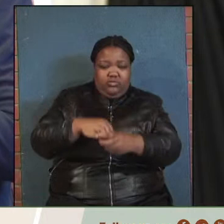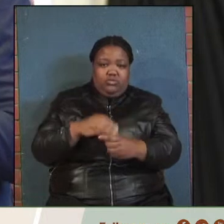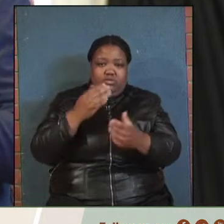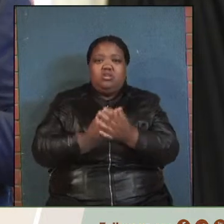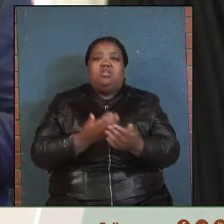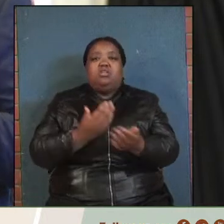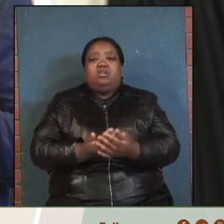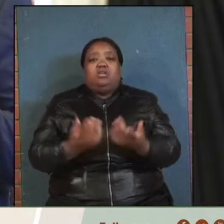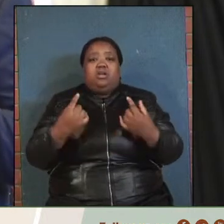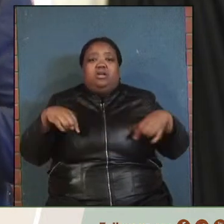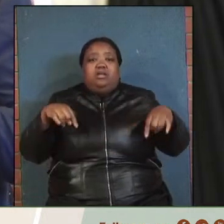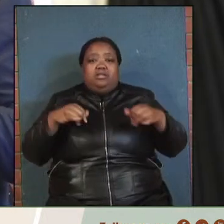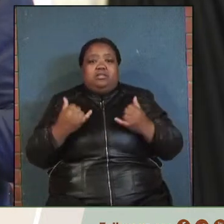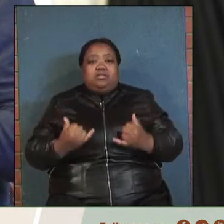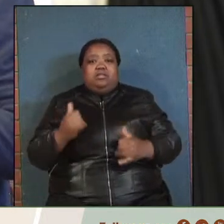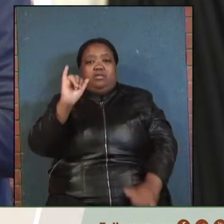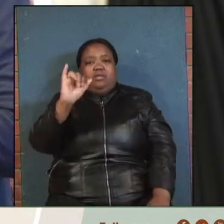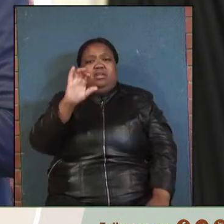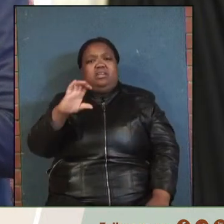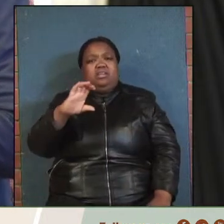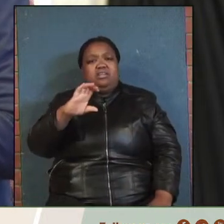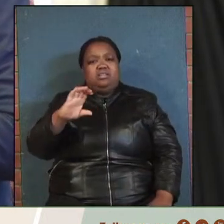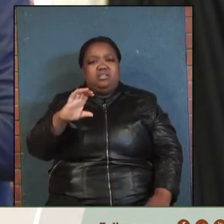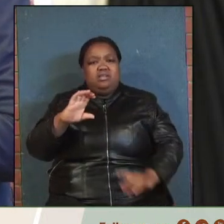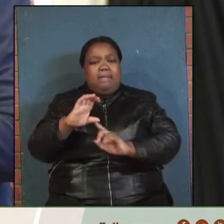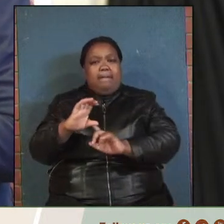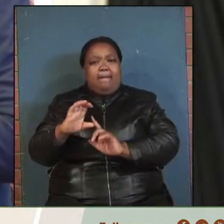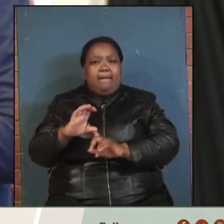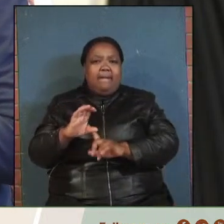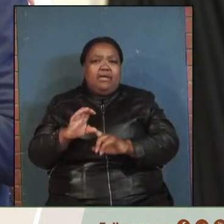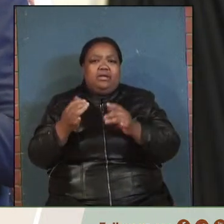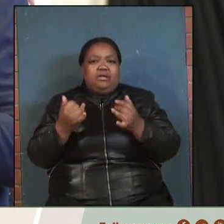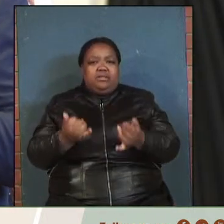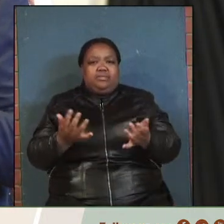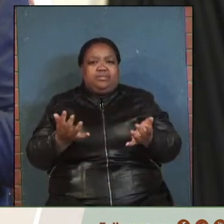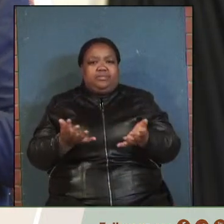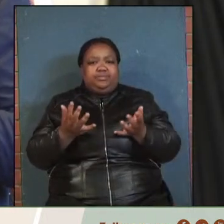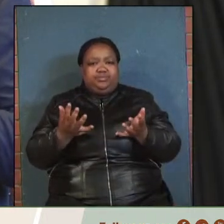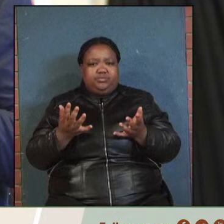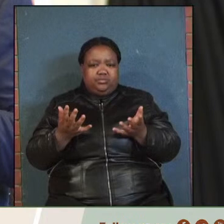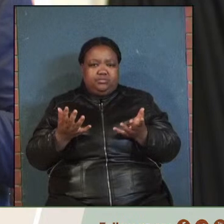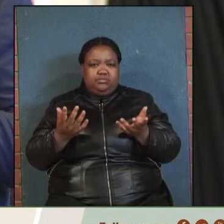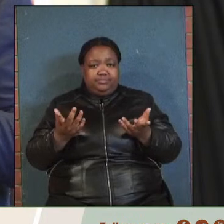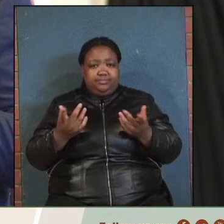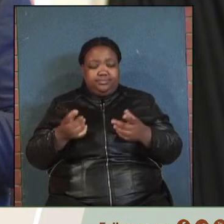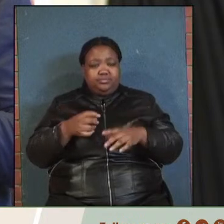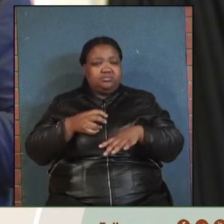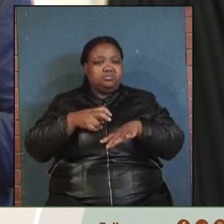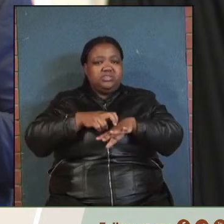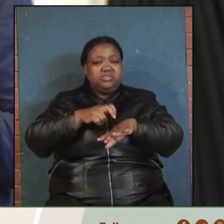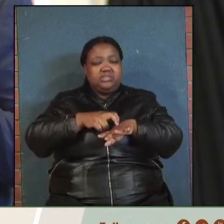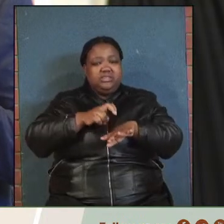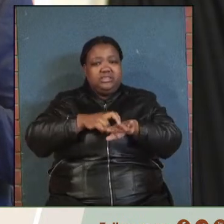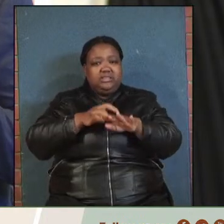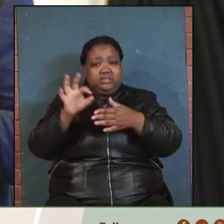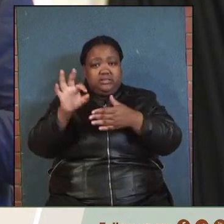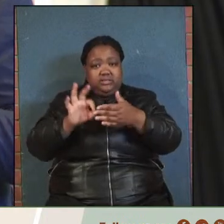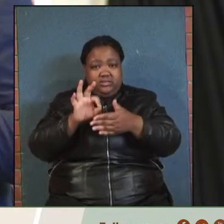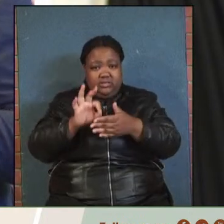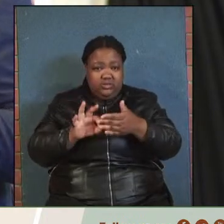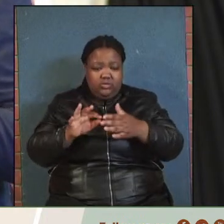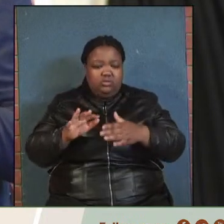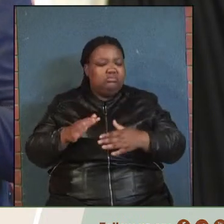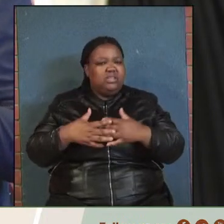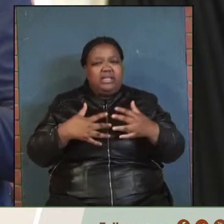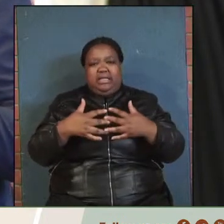the IEC to have those that need to vote in any voting station,